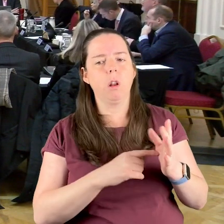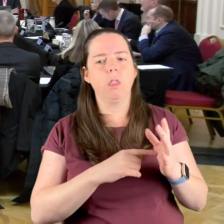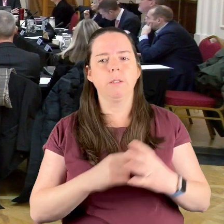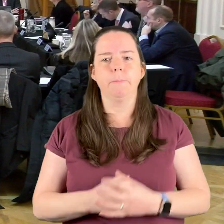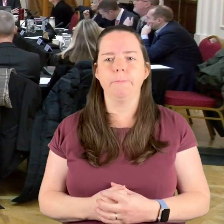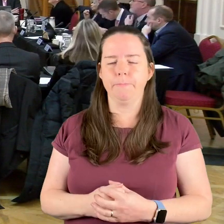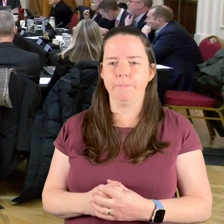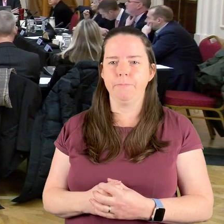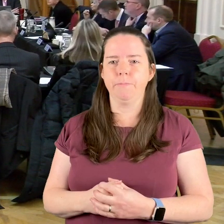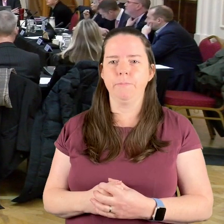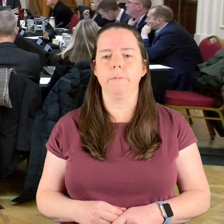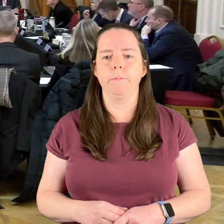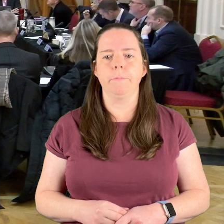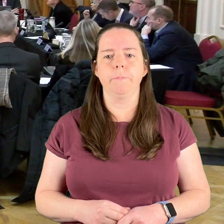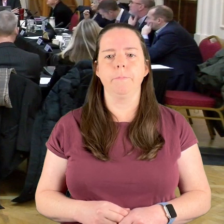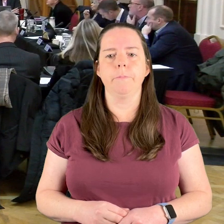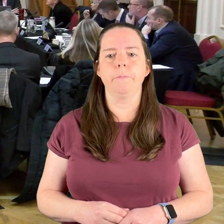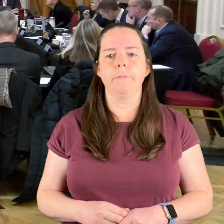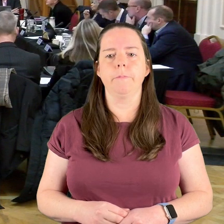Thank you. Jonathan.